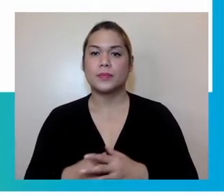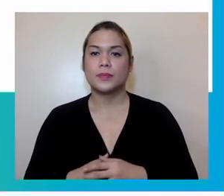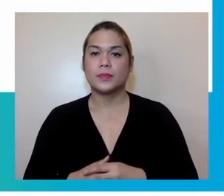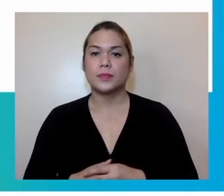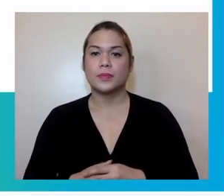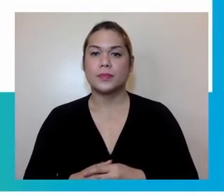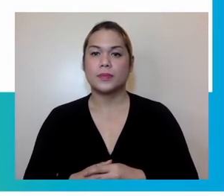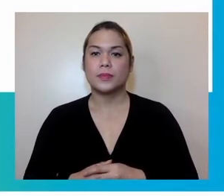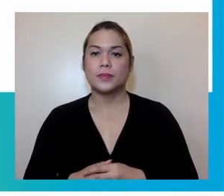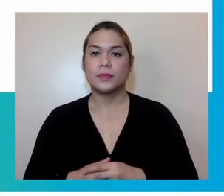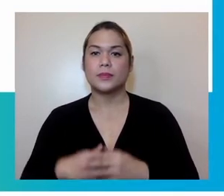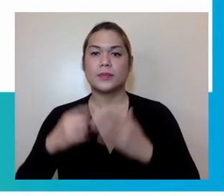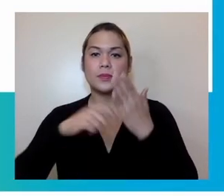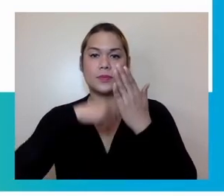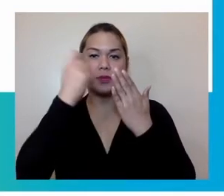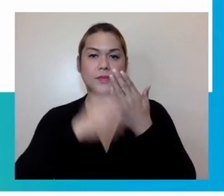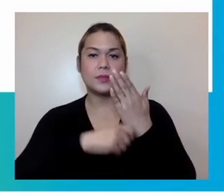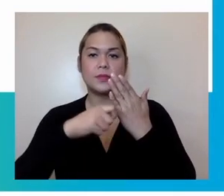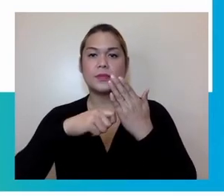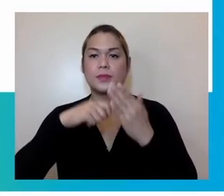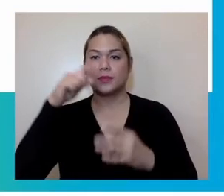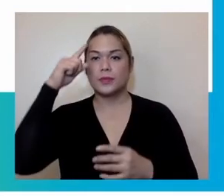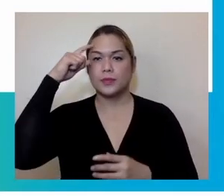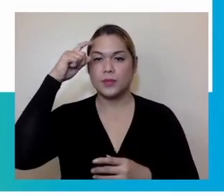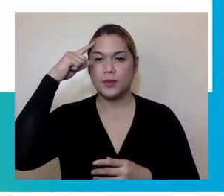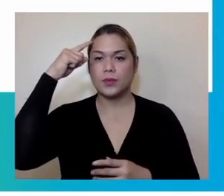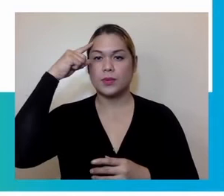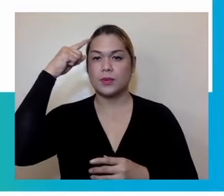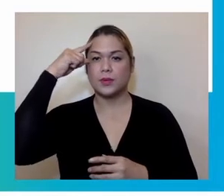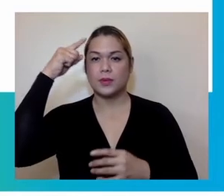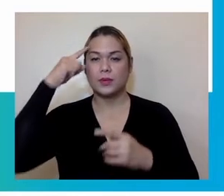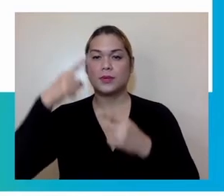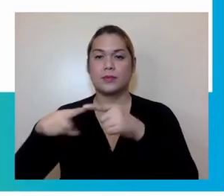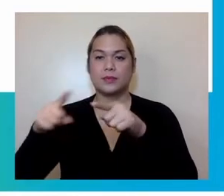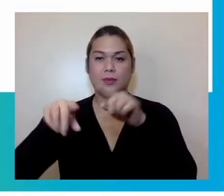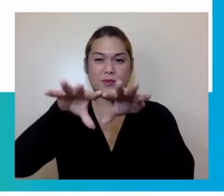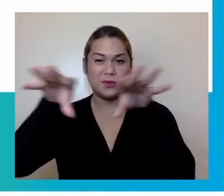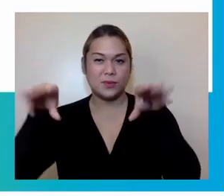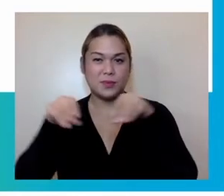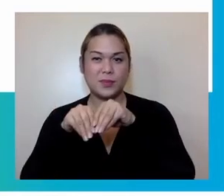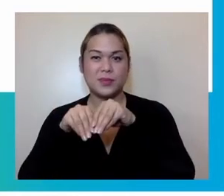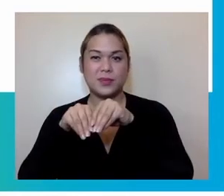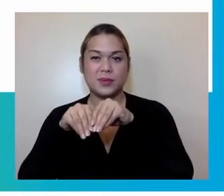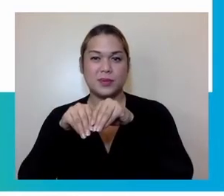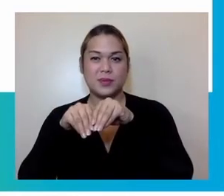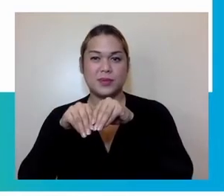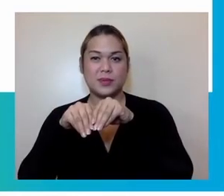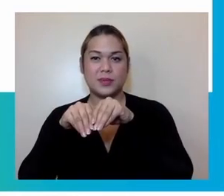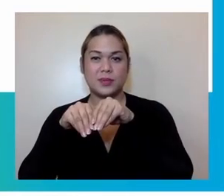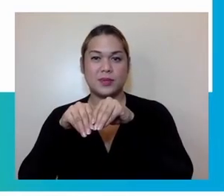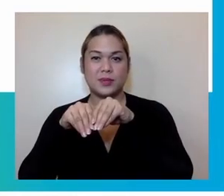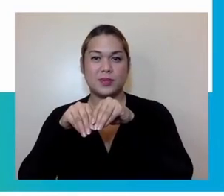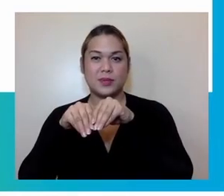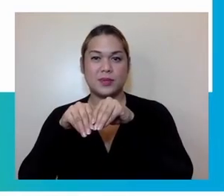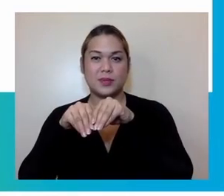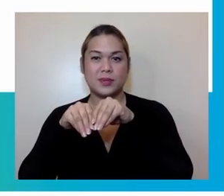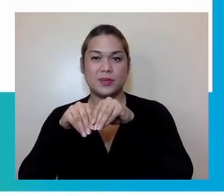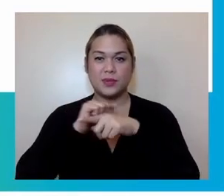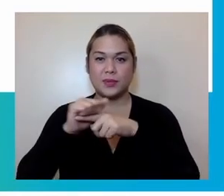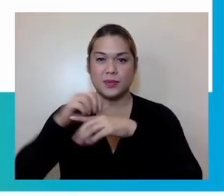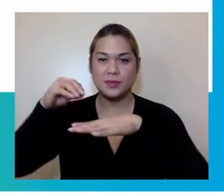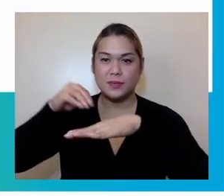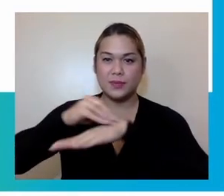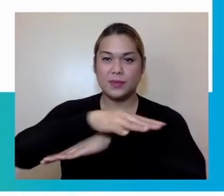problems to families already partially affected by the resettlement and land acquisition for this infrastructure project. Meanwhile,